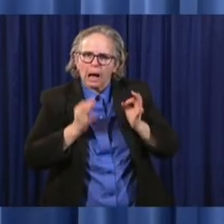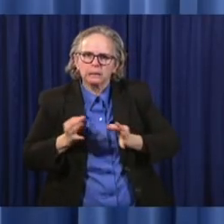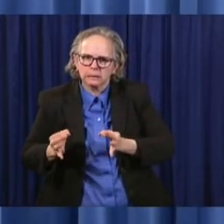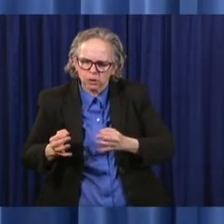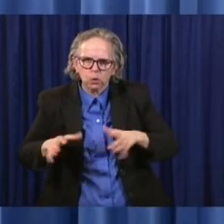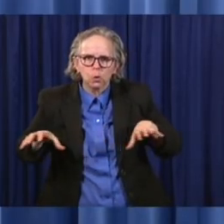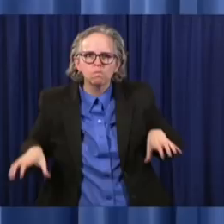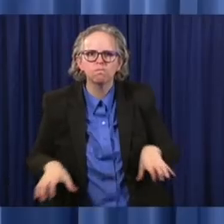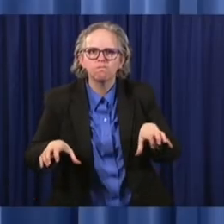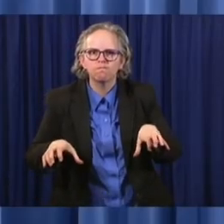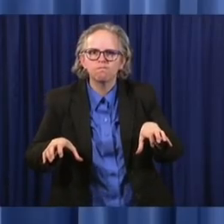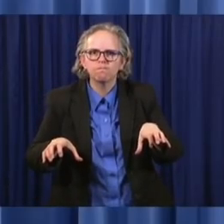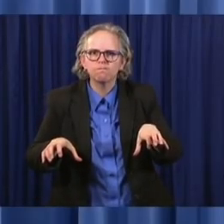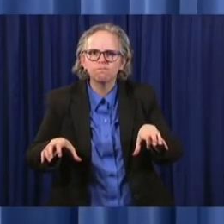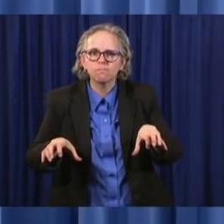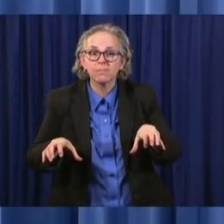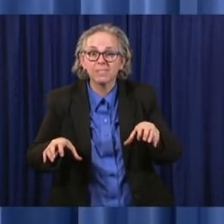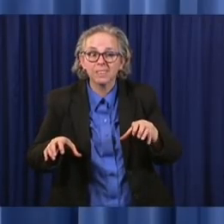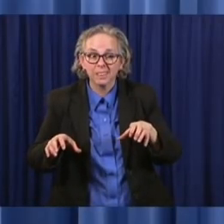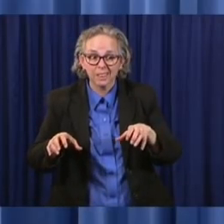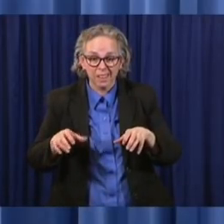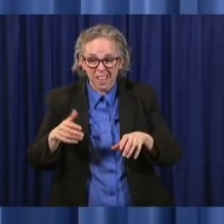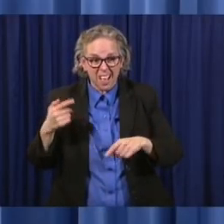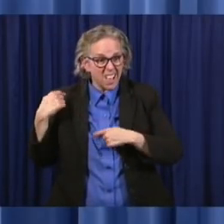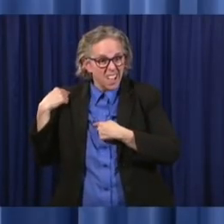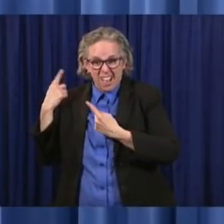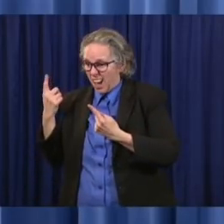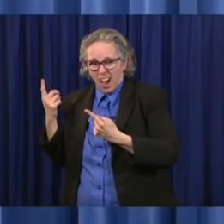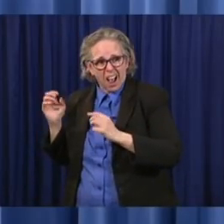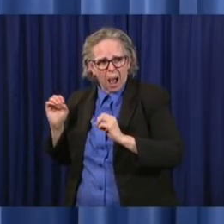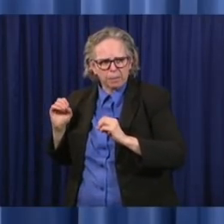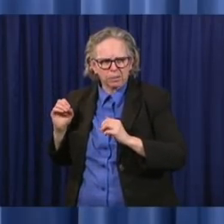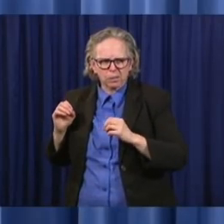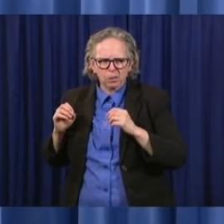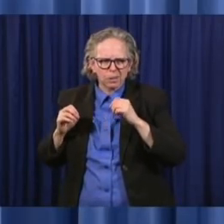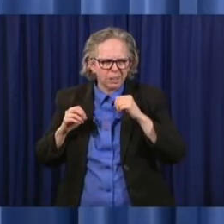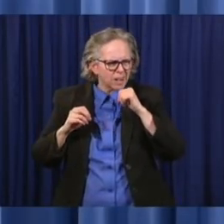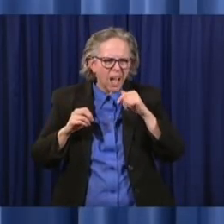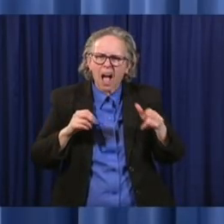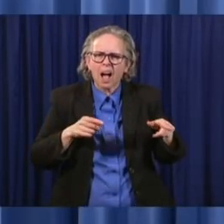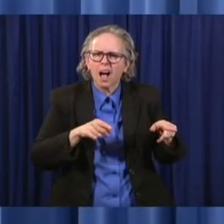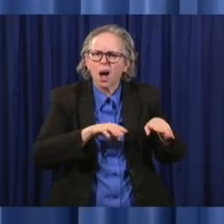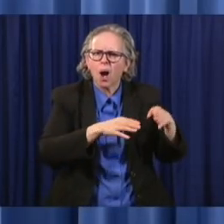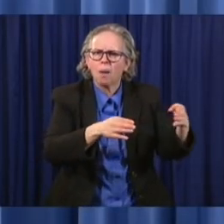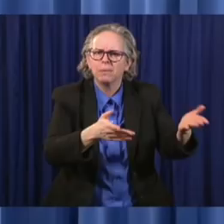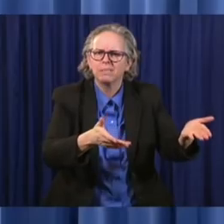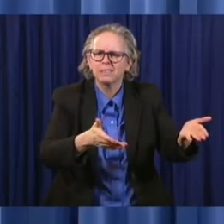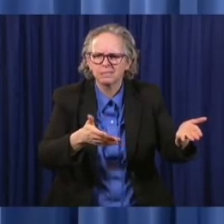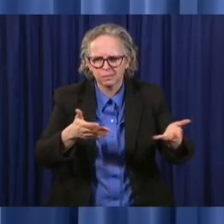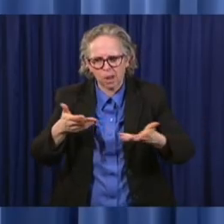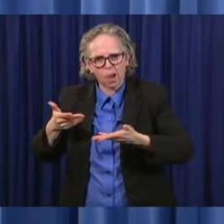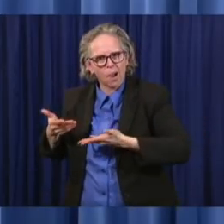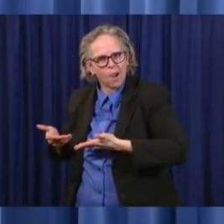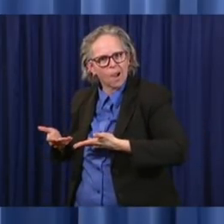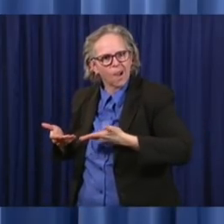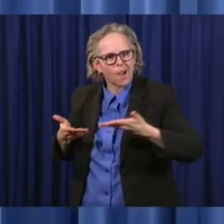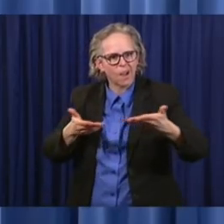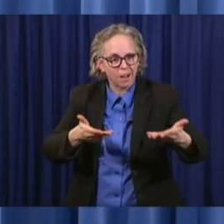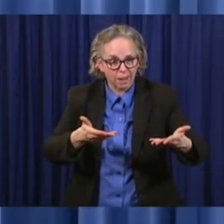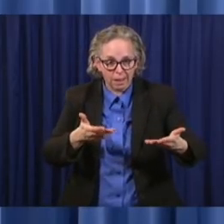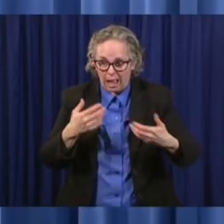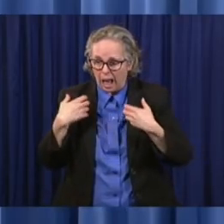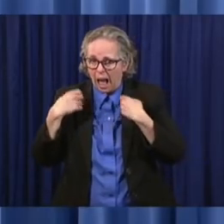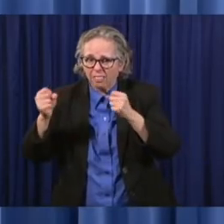actions, we would not be in a position to move forward. The nature of a health emergency is it takes quick